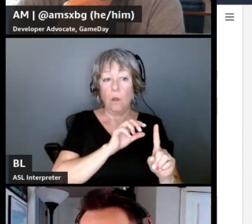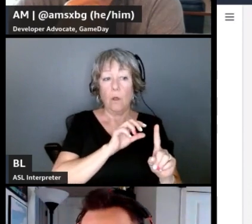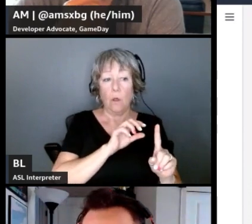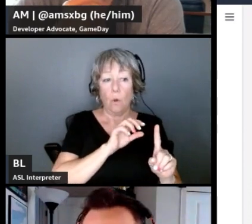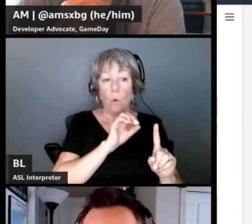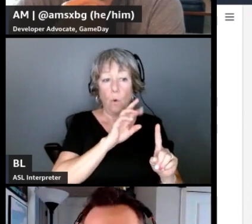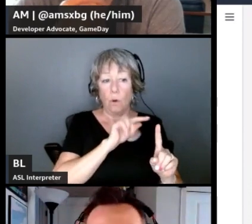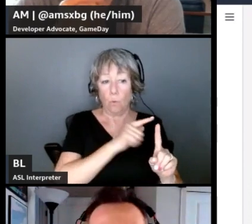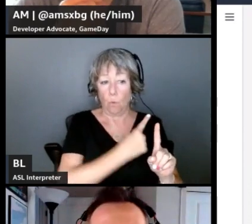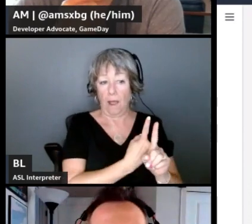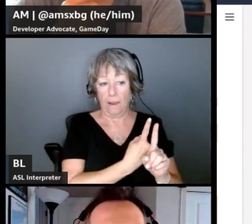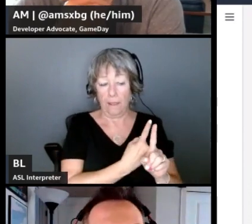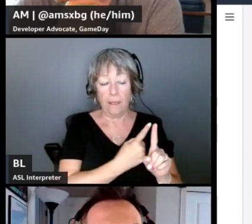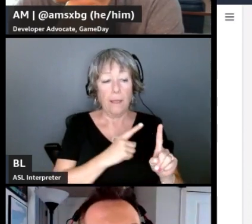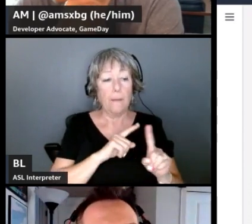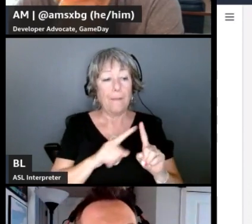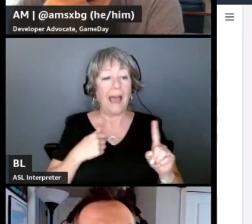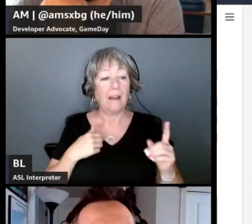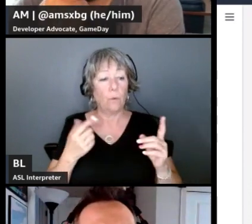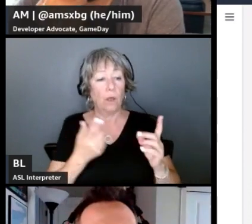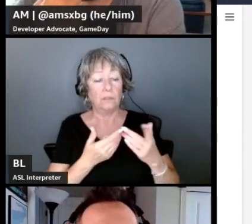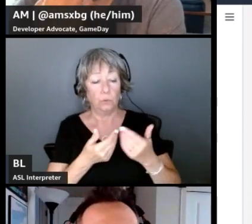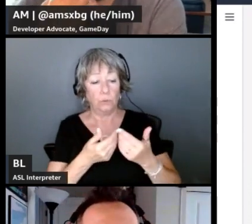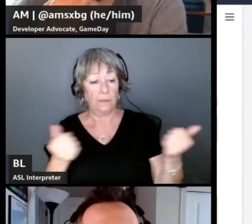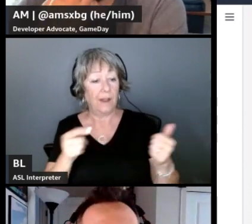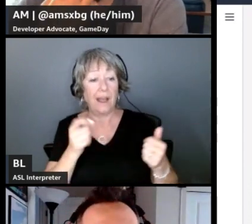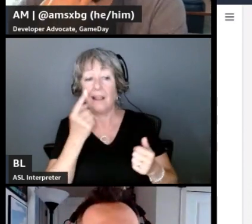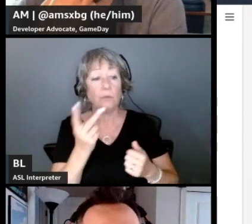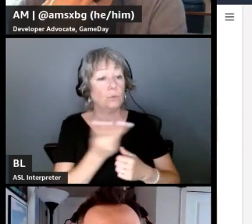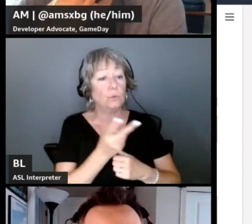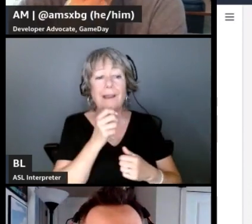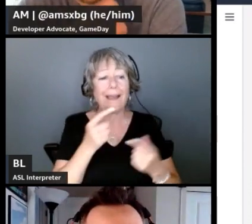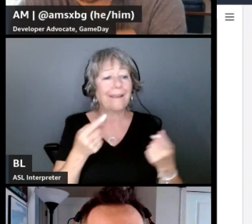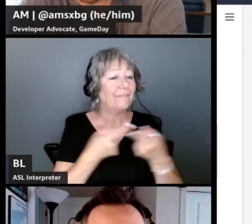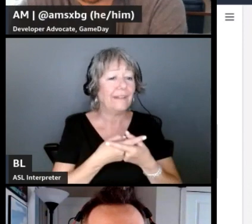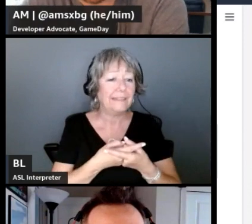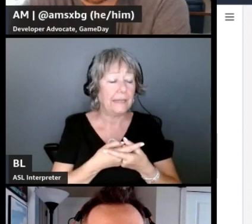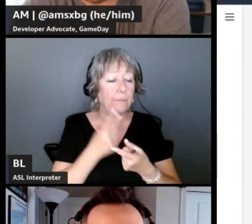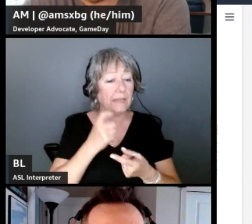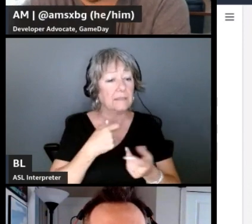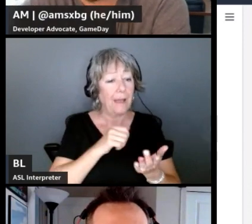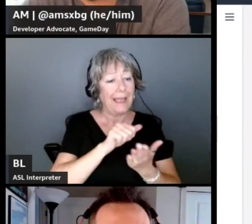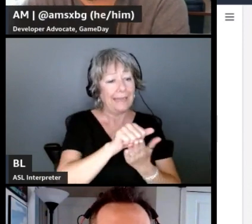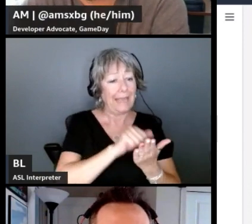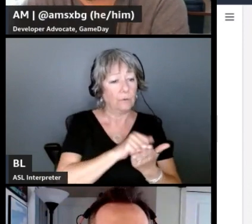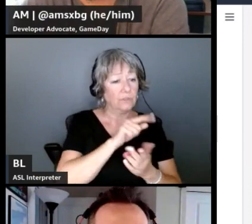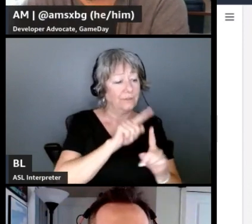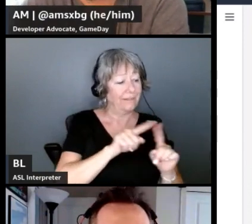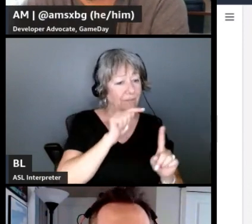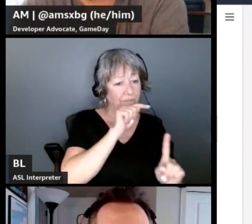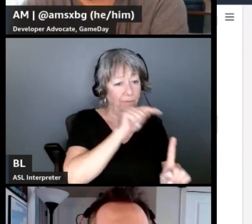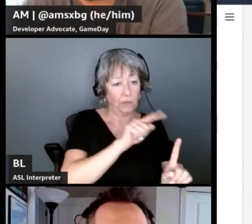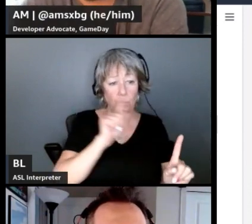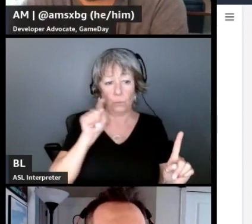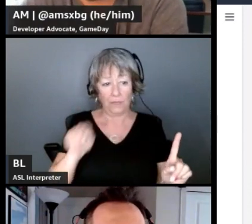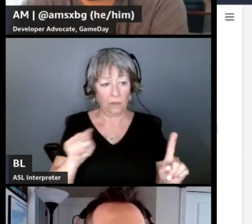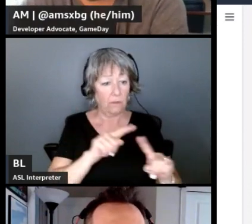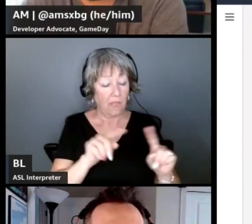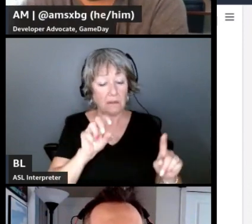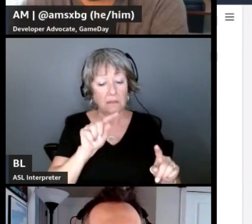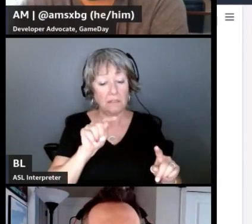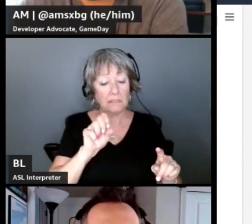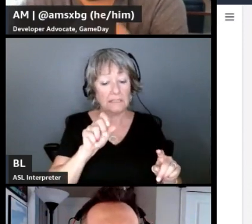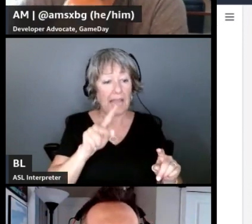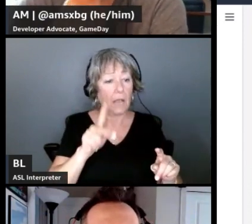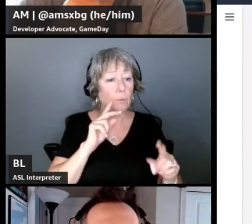delete, which should be a separate operation. Since these two are not really conflicting because your accounts in one OU are different from the other one, StackSets will kind of do all